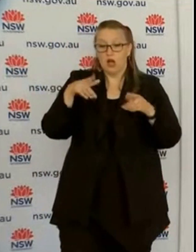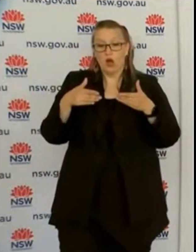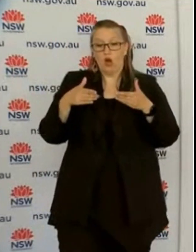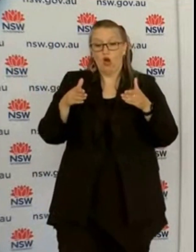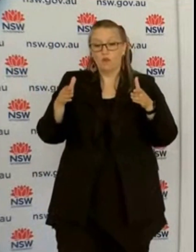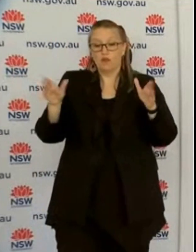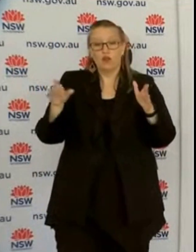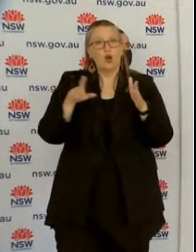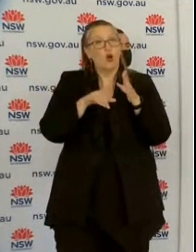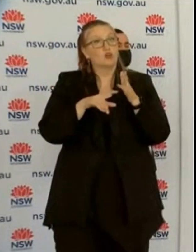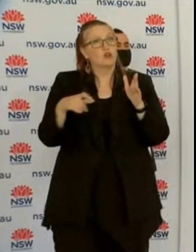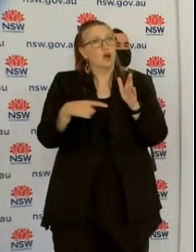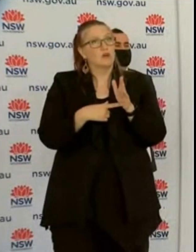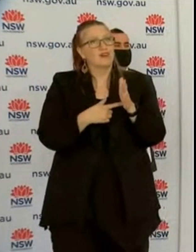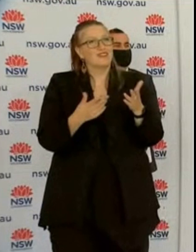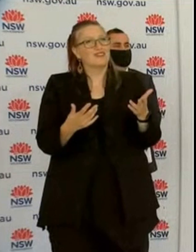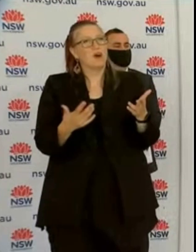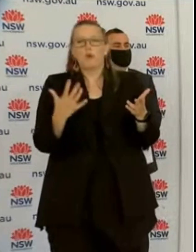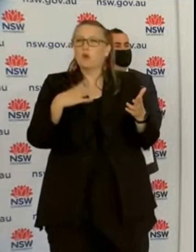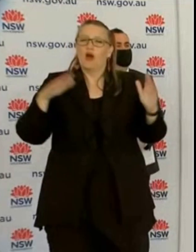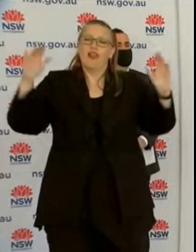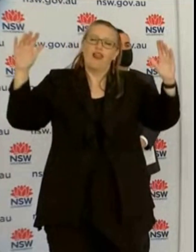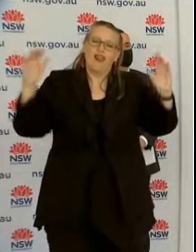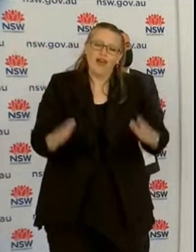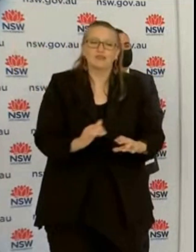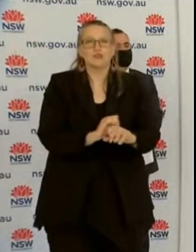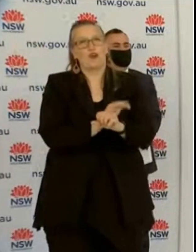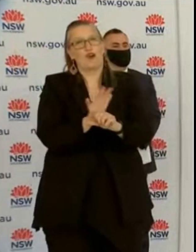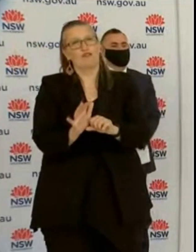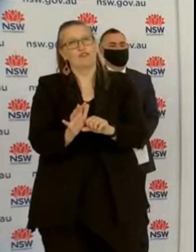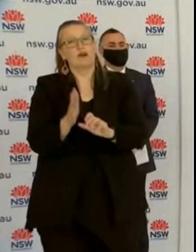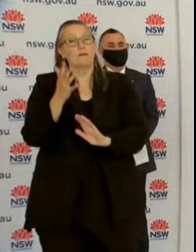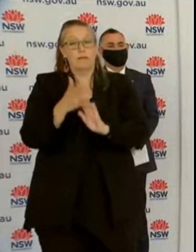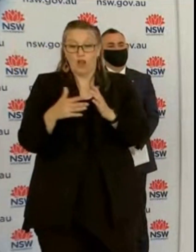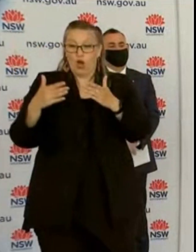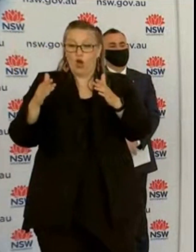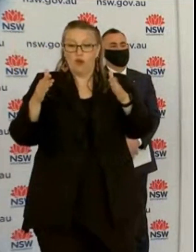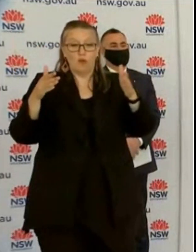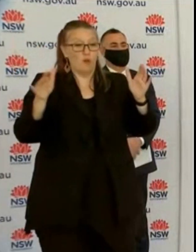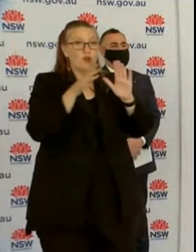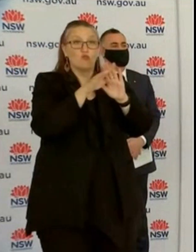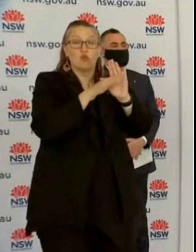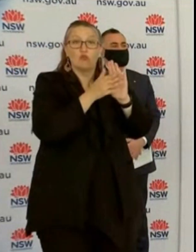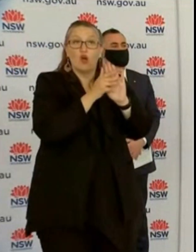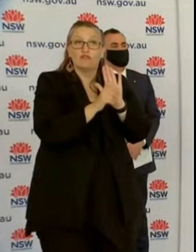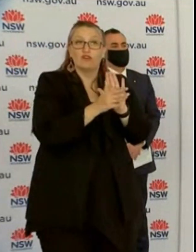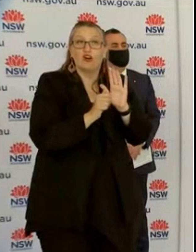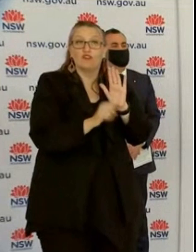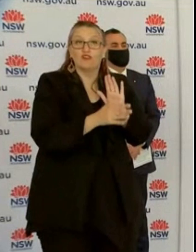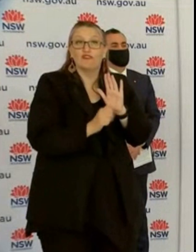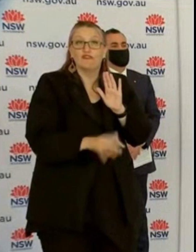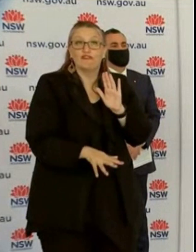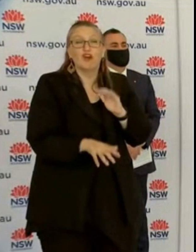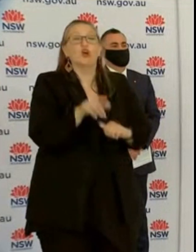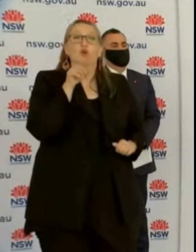see the case numbers and the proportion of disease as low as possible, so that when we open up, we don't have to worry too much